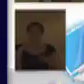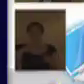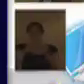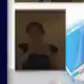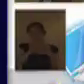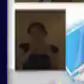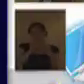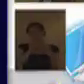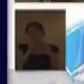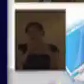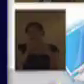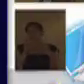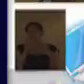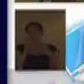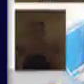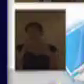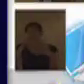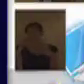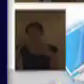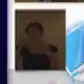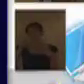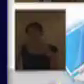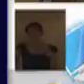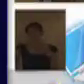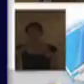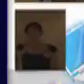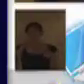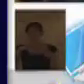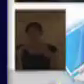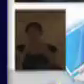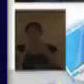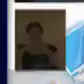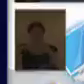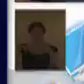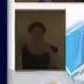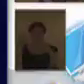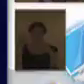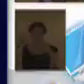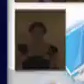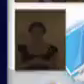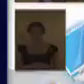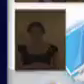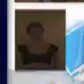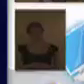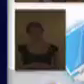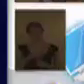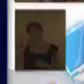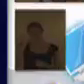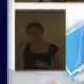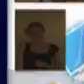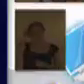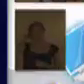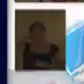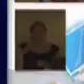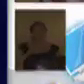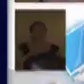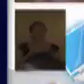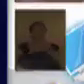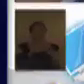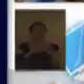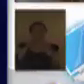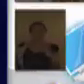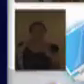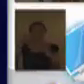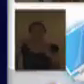Sensor motor ones or the potential 300? And we chose a P300 in the end because